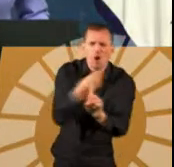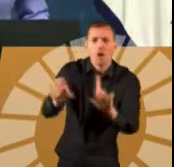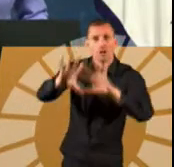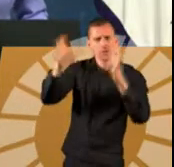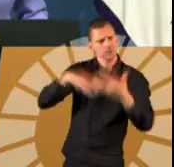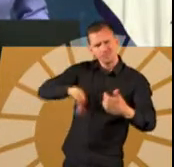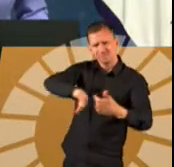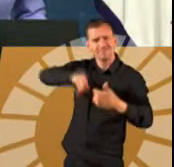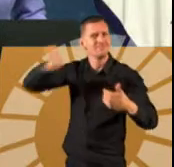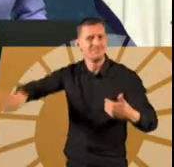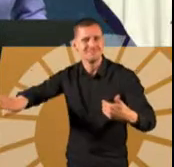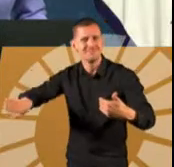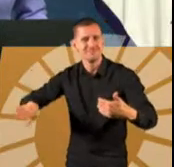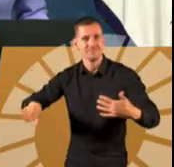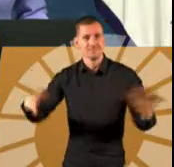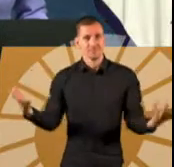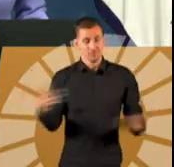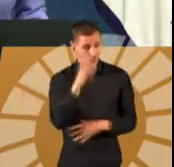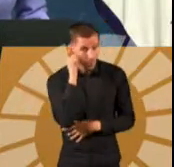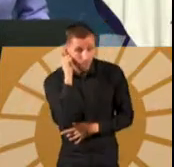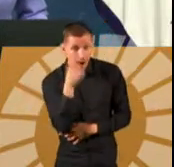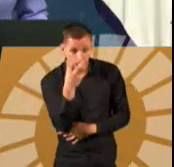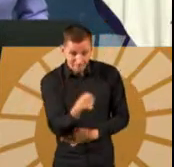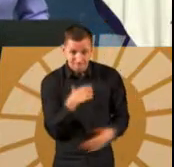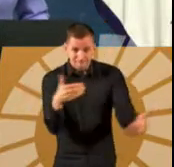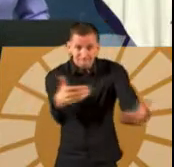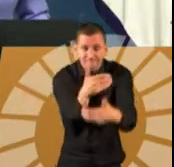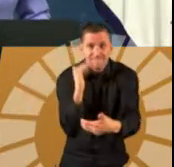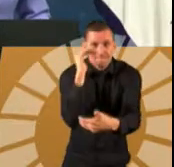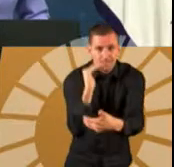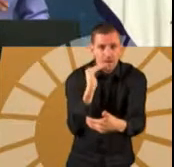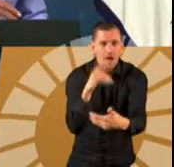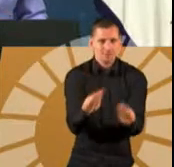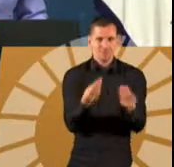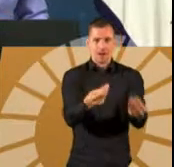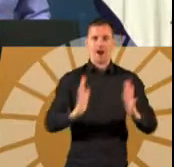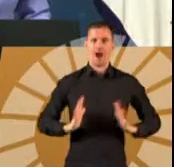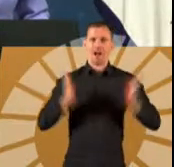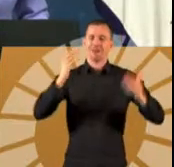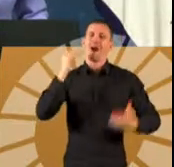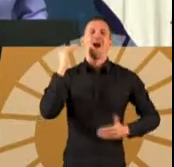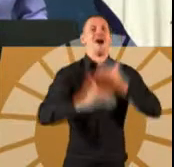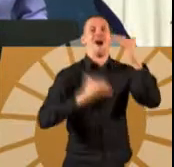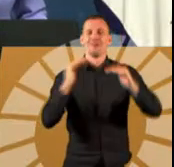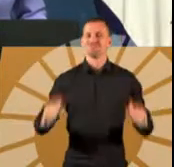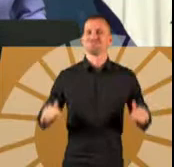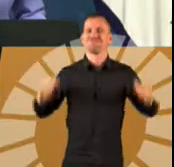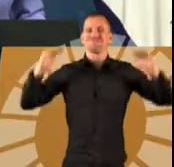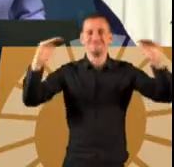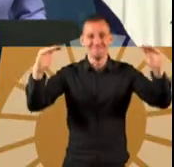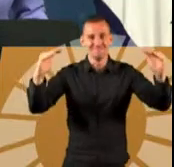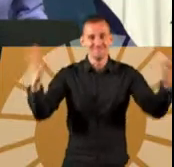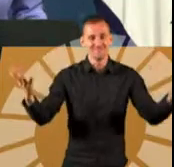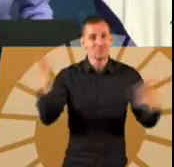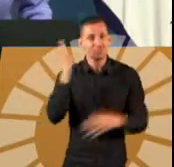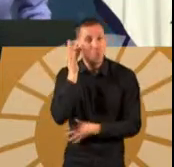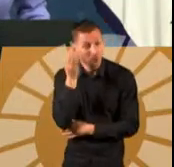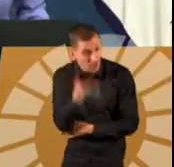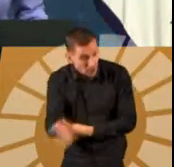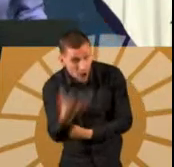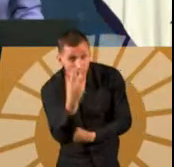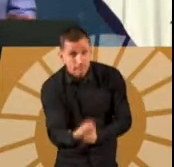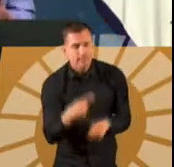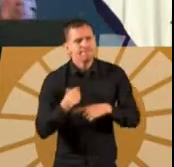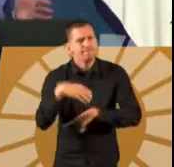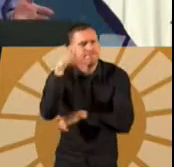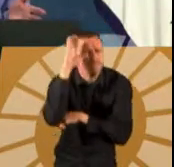women are heard. When women are heard, whether that is in the courtroom, in the workplace, in the halls of